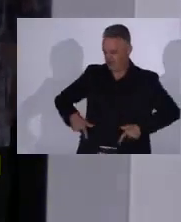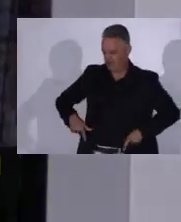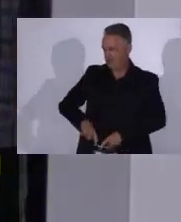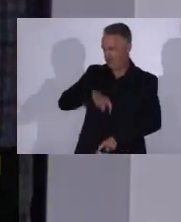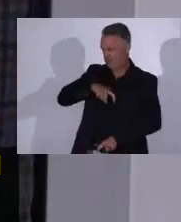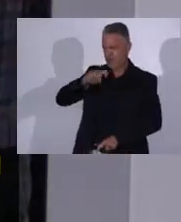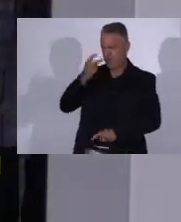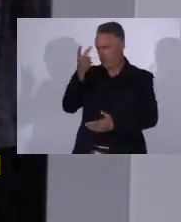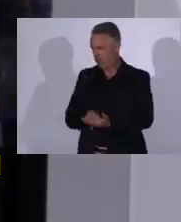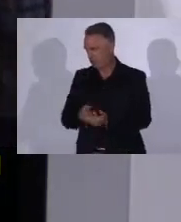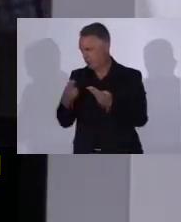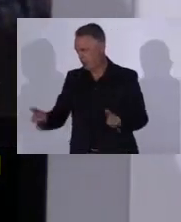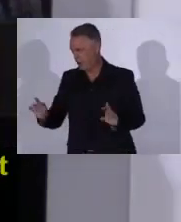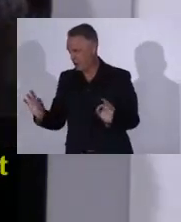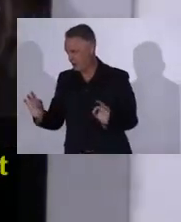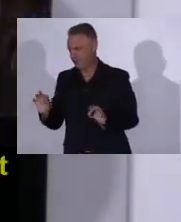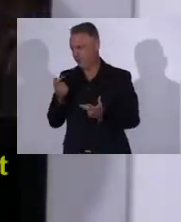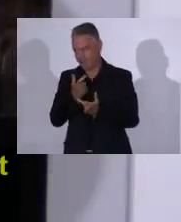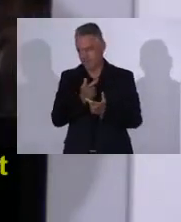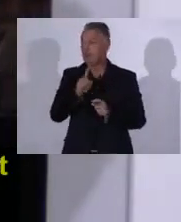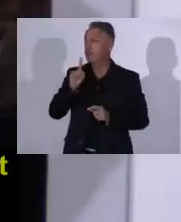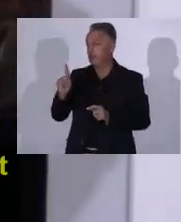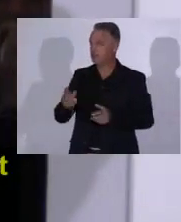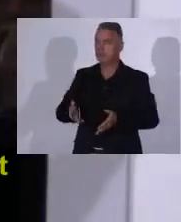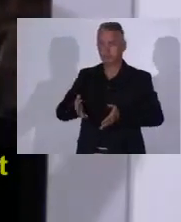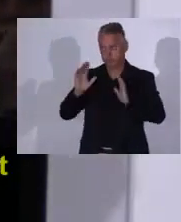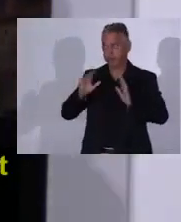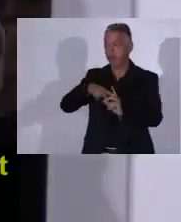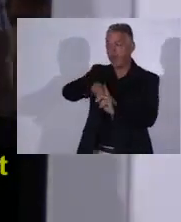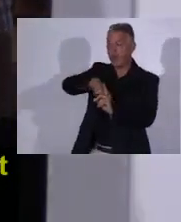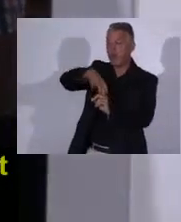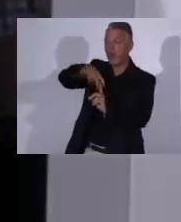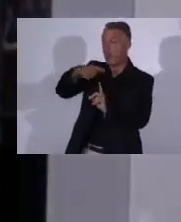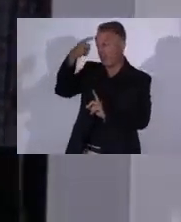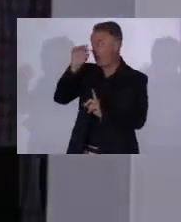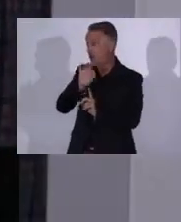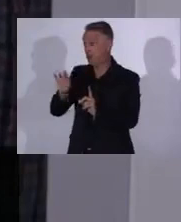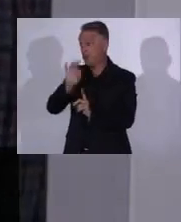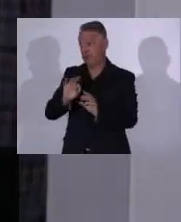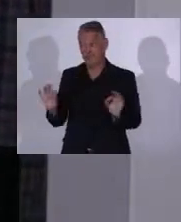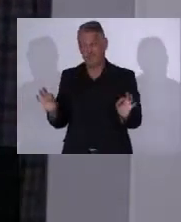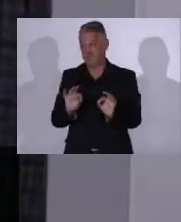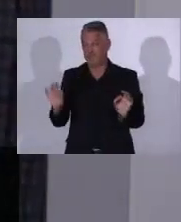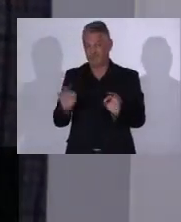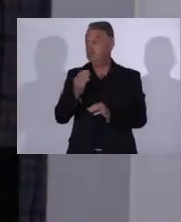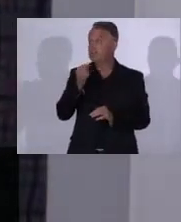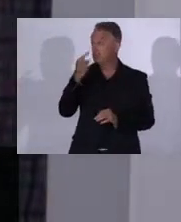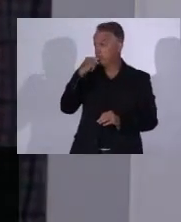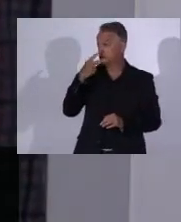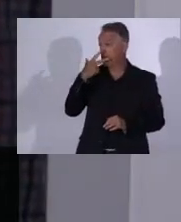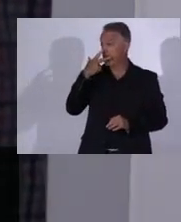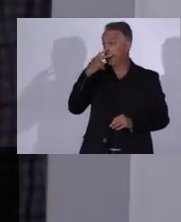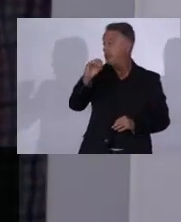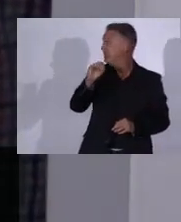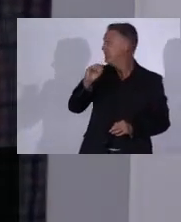But the idea is to get up there and have a crack. It's very challenging. We've had plenty of folks in their 80s do that, and the folks who run the camps